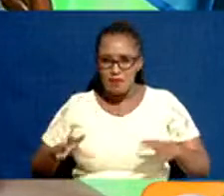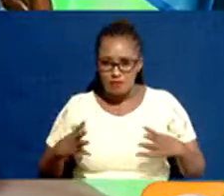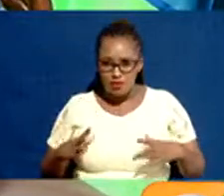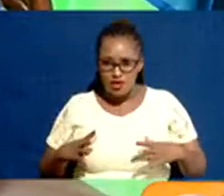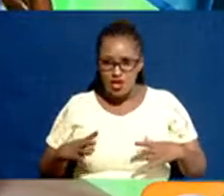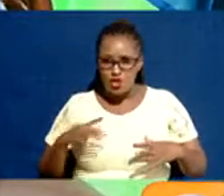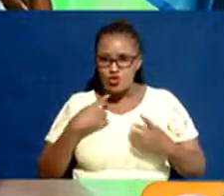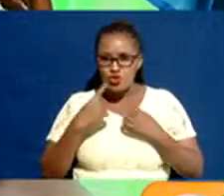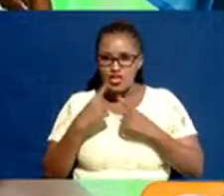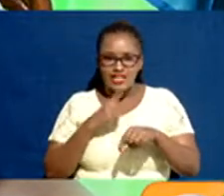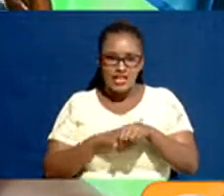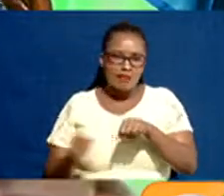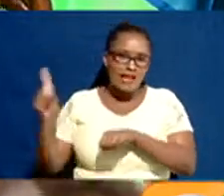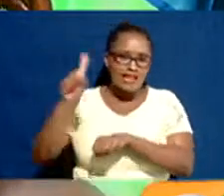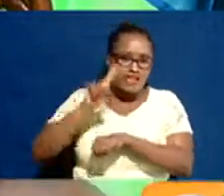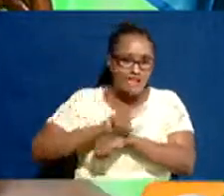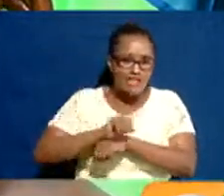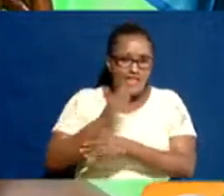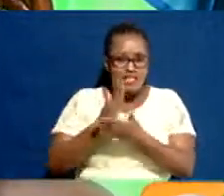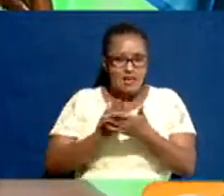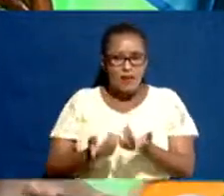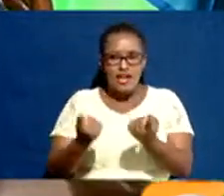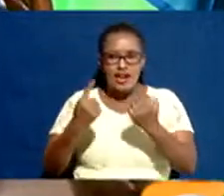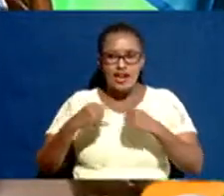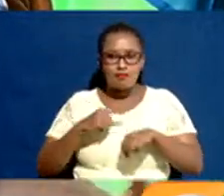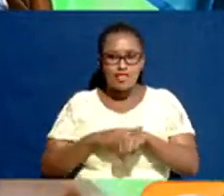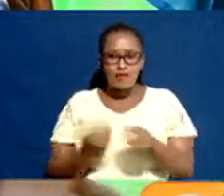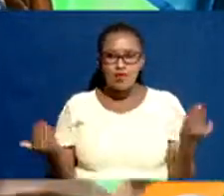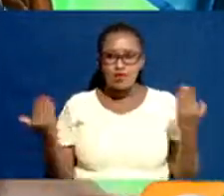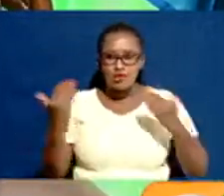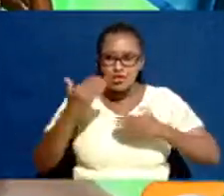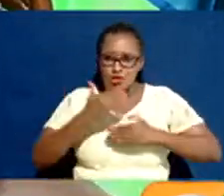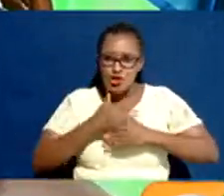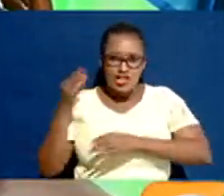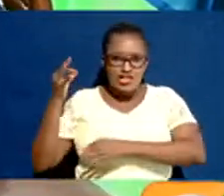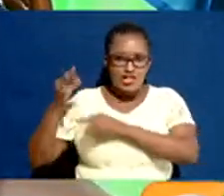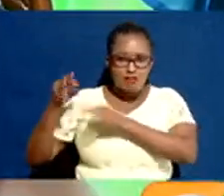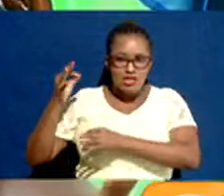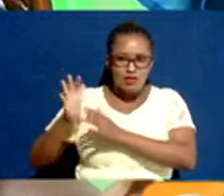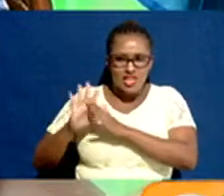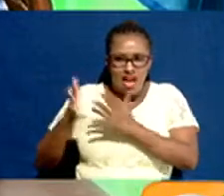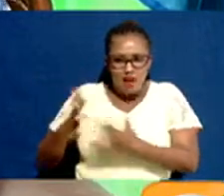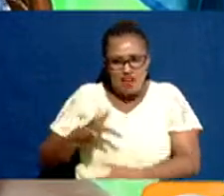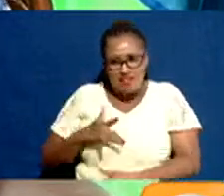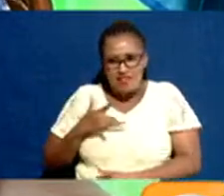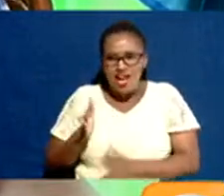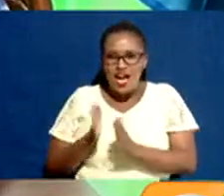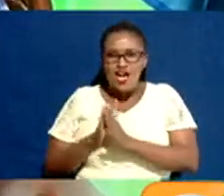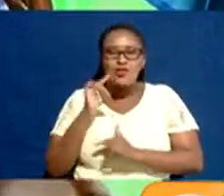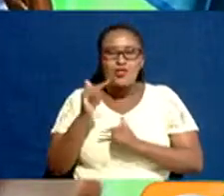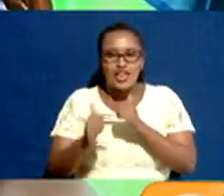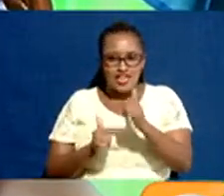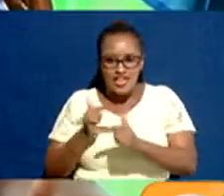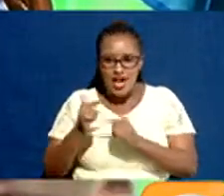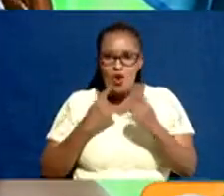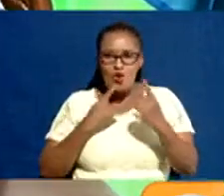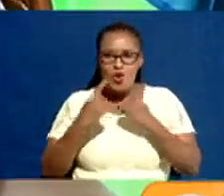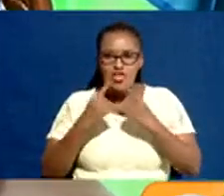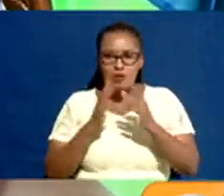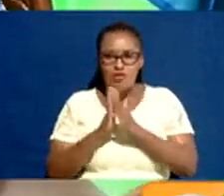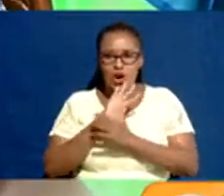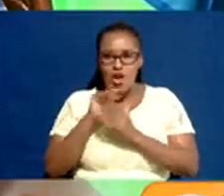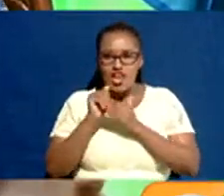day, others come at night, depending on how they look at things. I'll continue to talk to leaders at